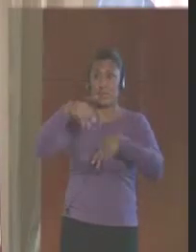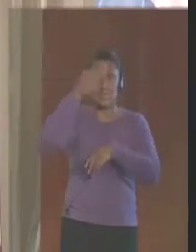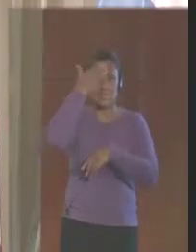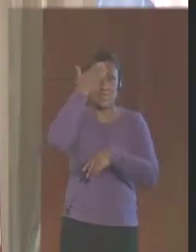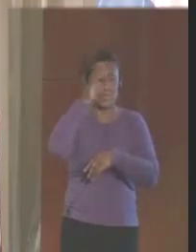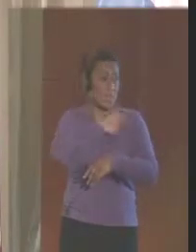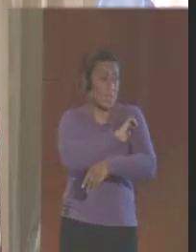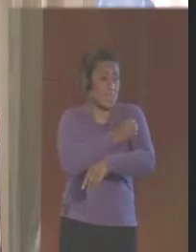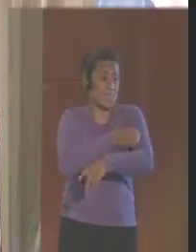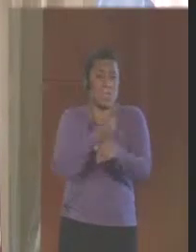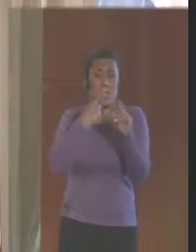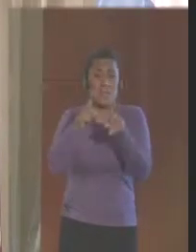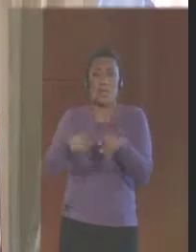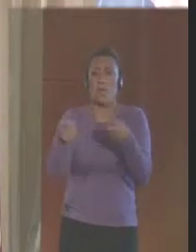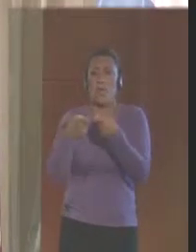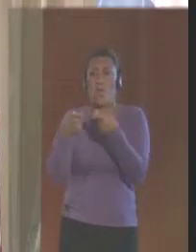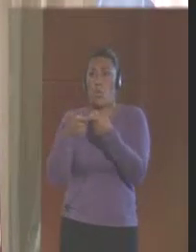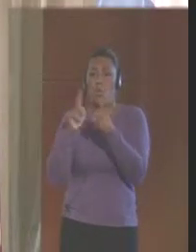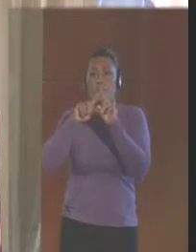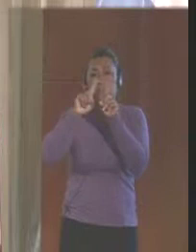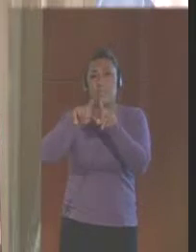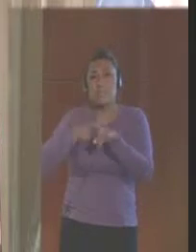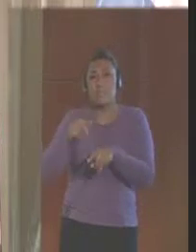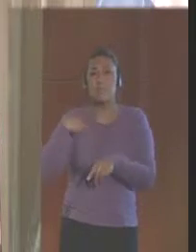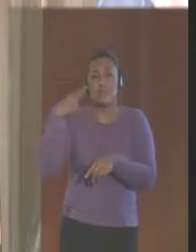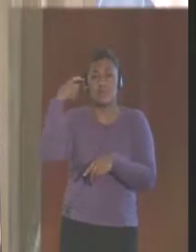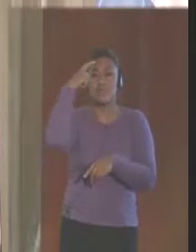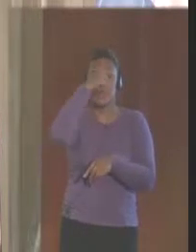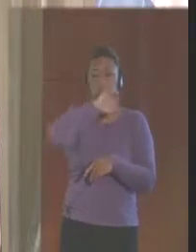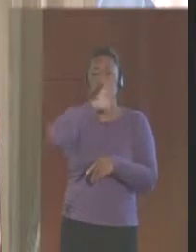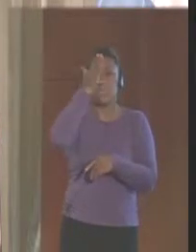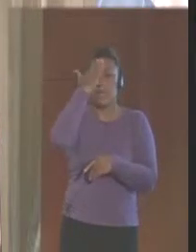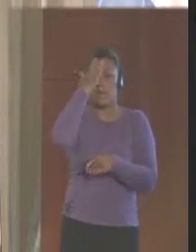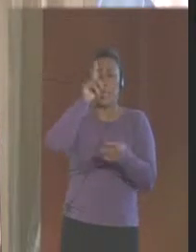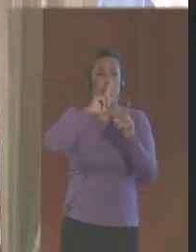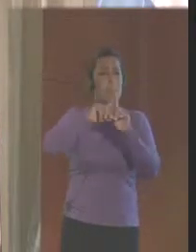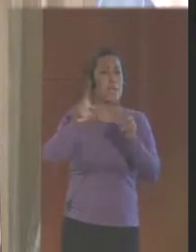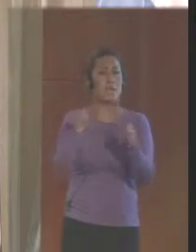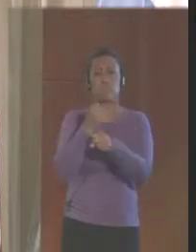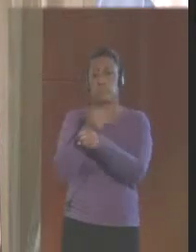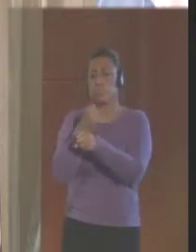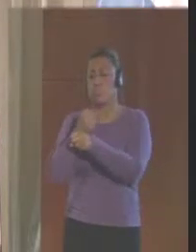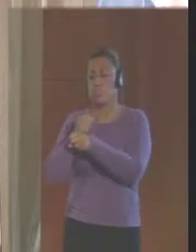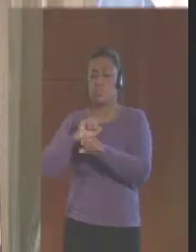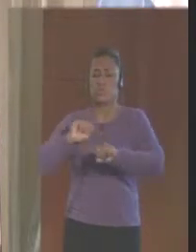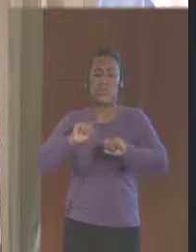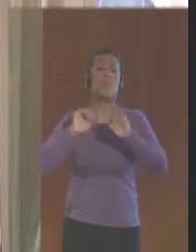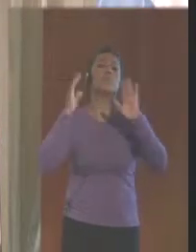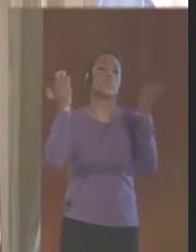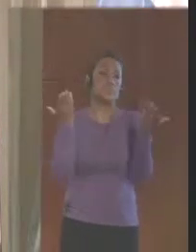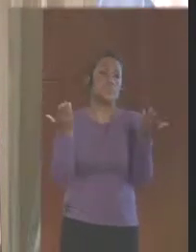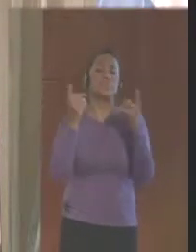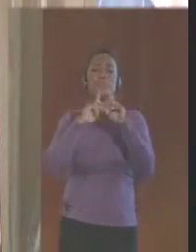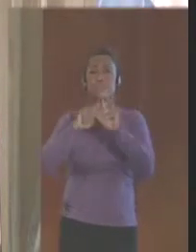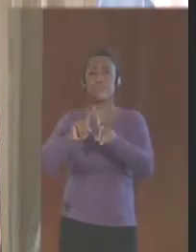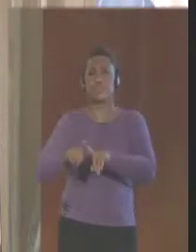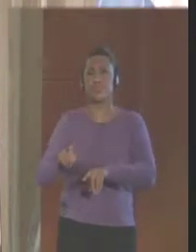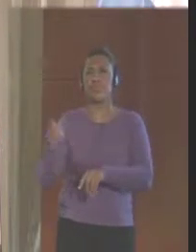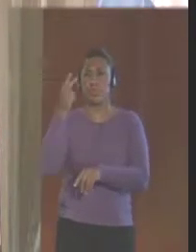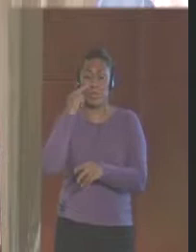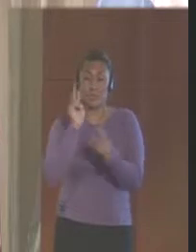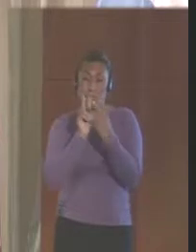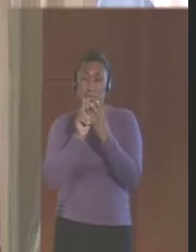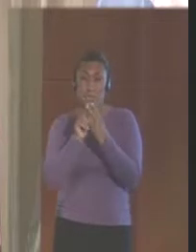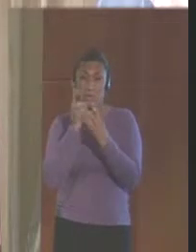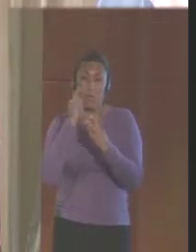Lisas industrial estate. According to the Global Assessment Report on Disaster Risk